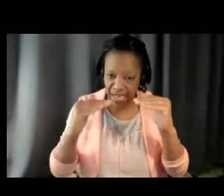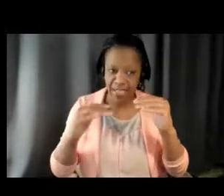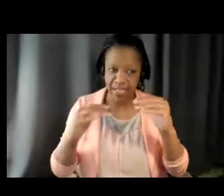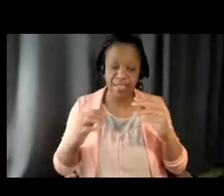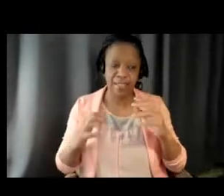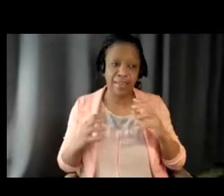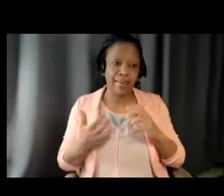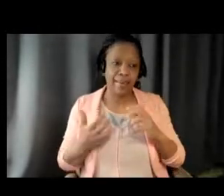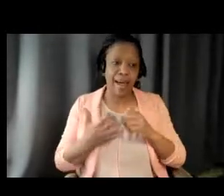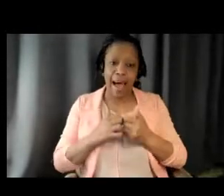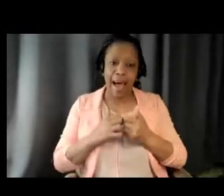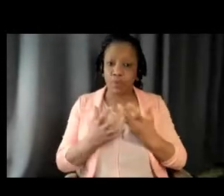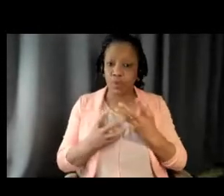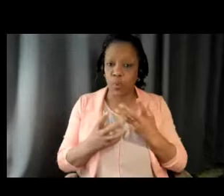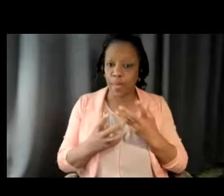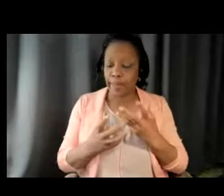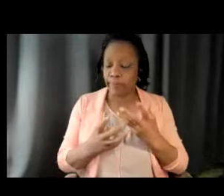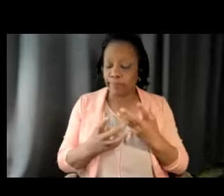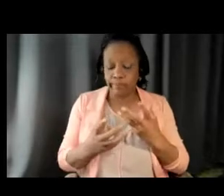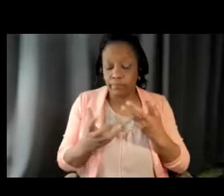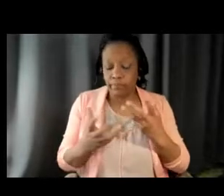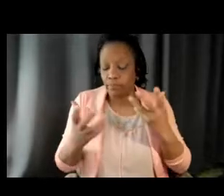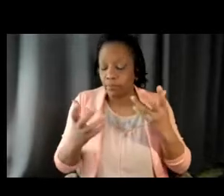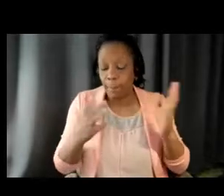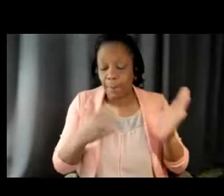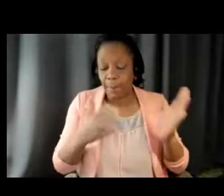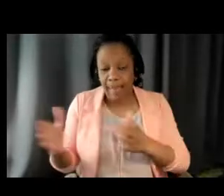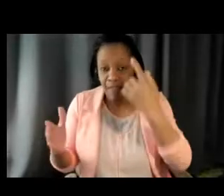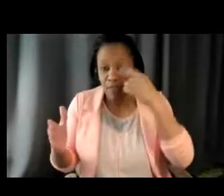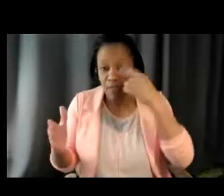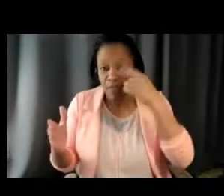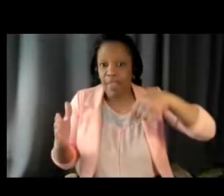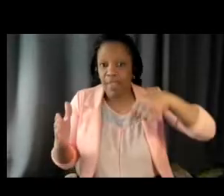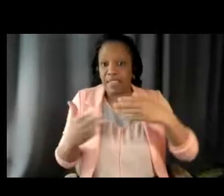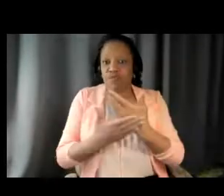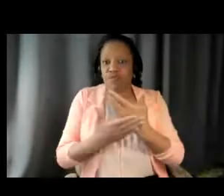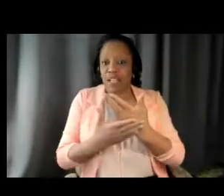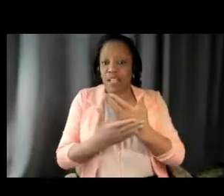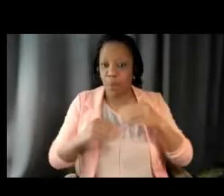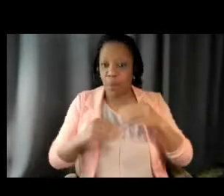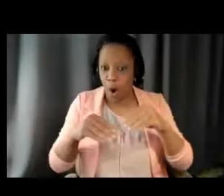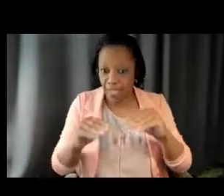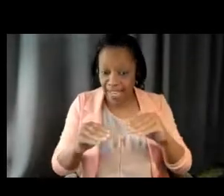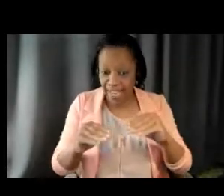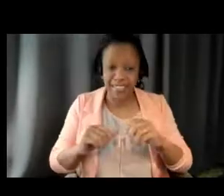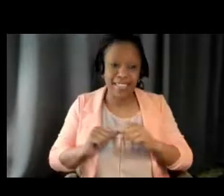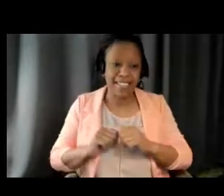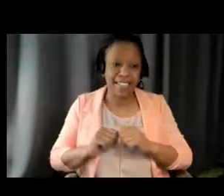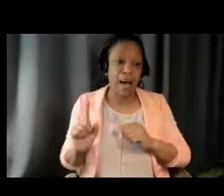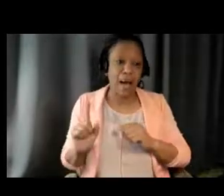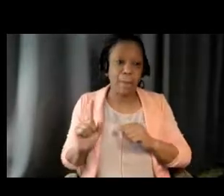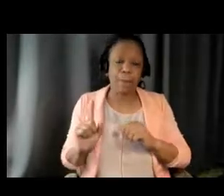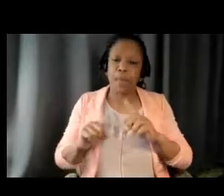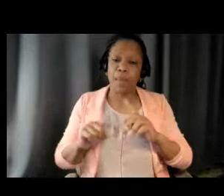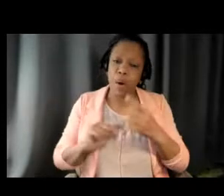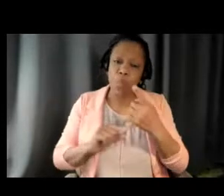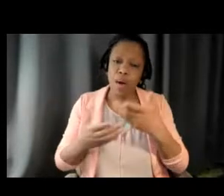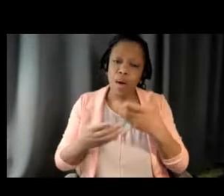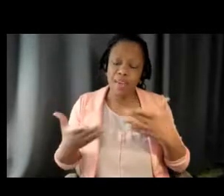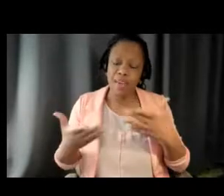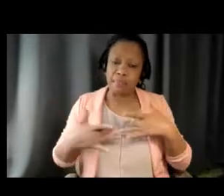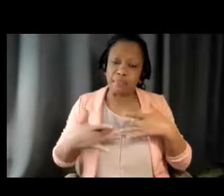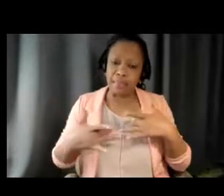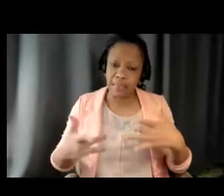corner stores and planning for this fresh market, envisioning this fresh market, which is finally here. But one thing that would happen, as most